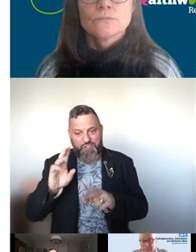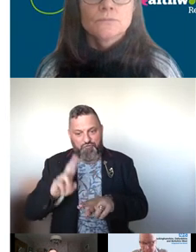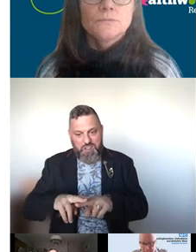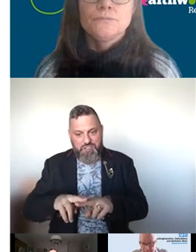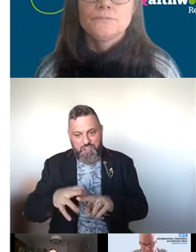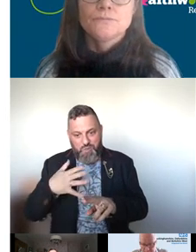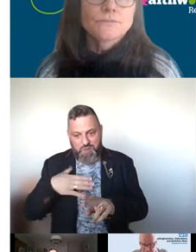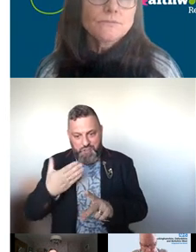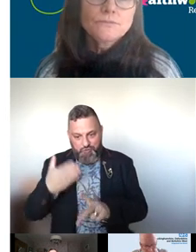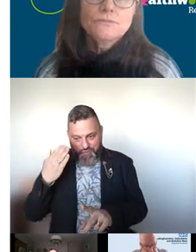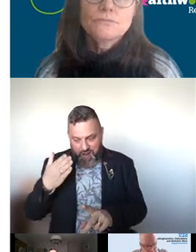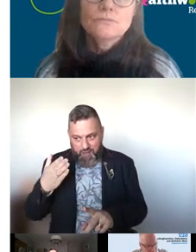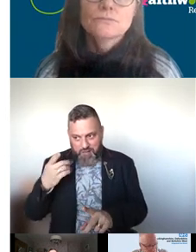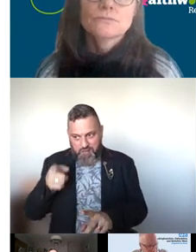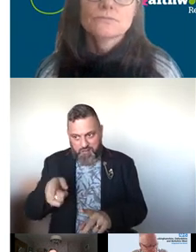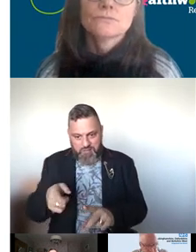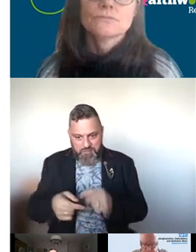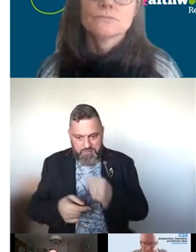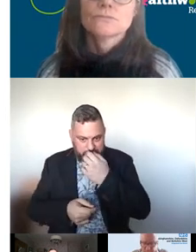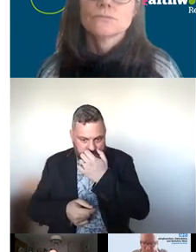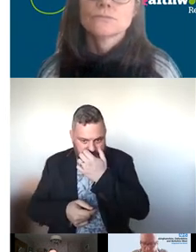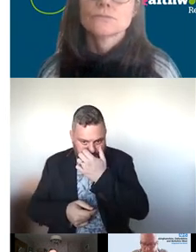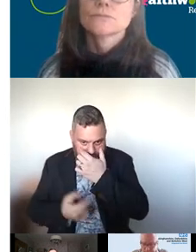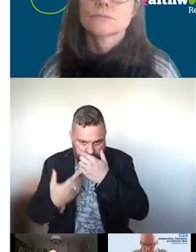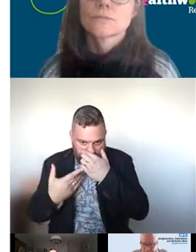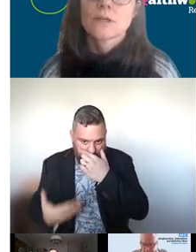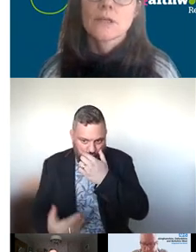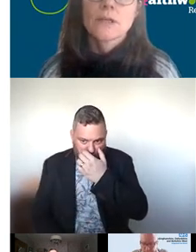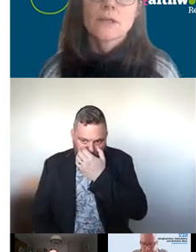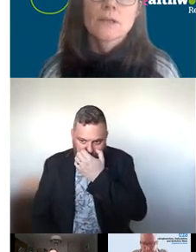by recognising that. Thank you.